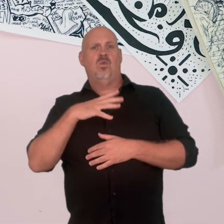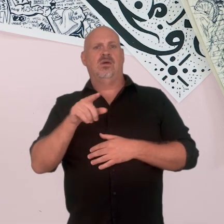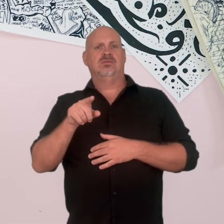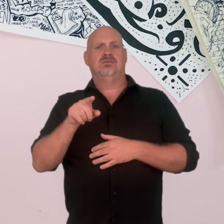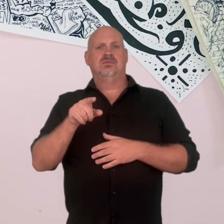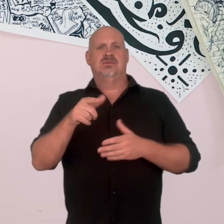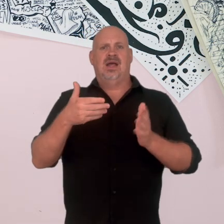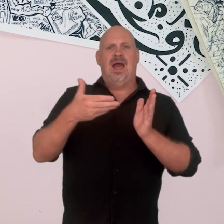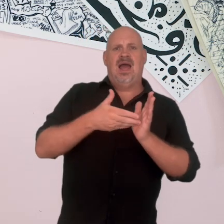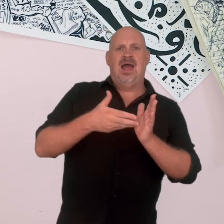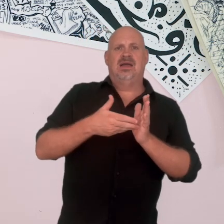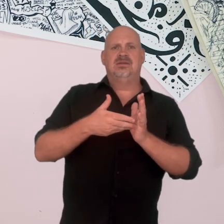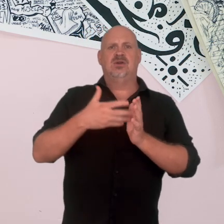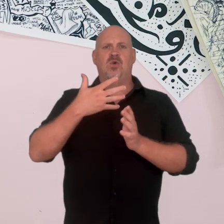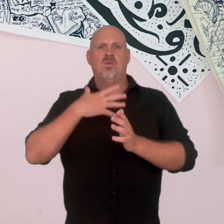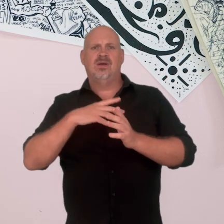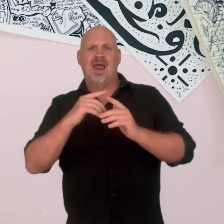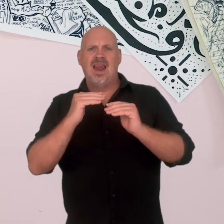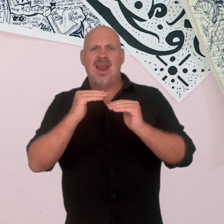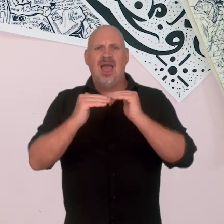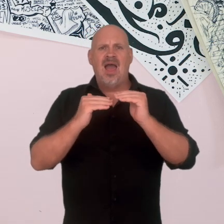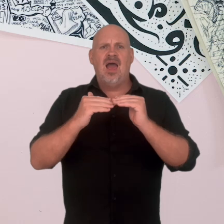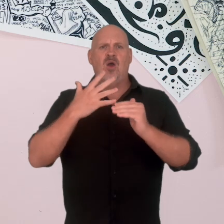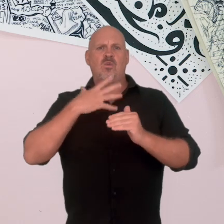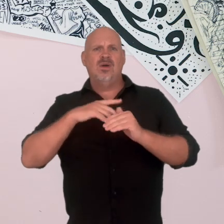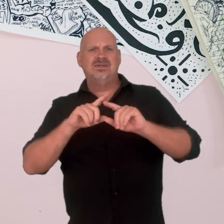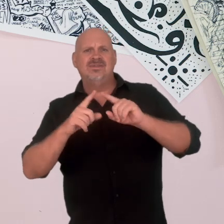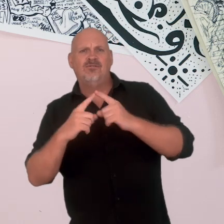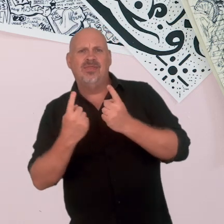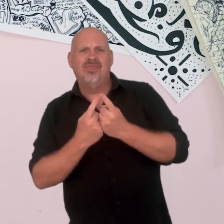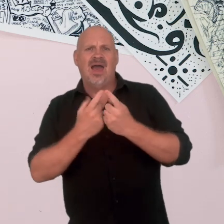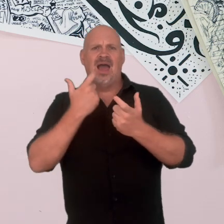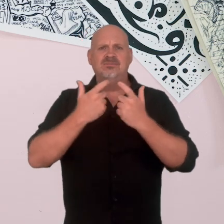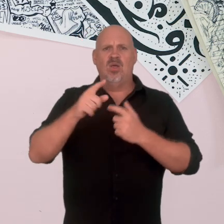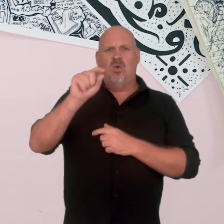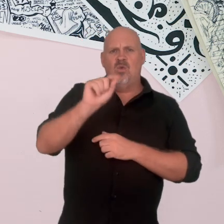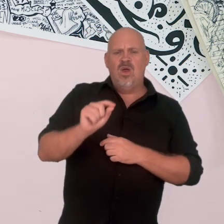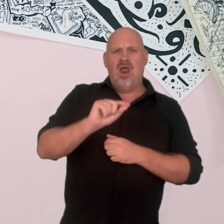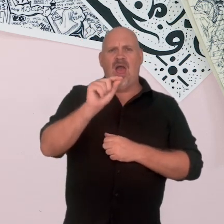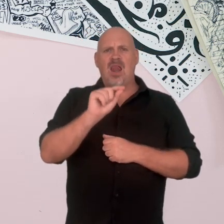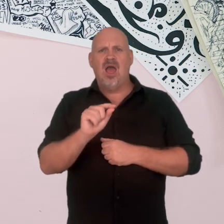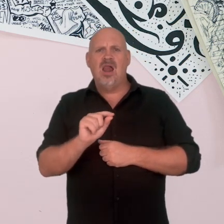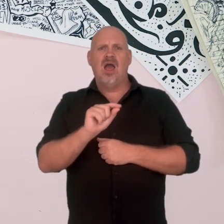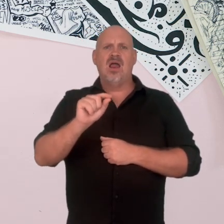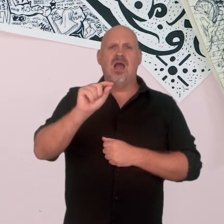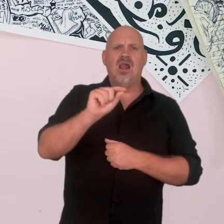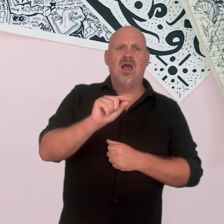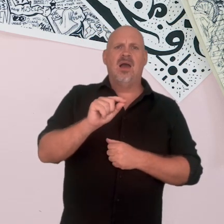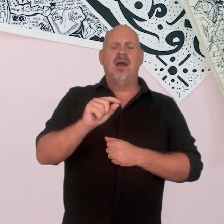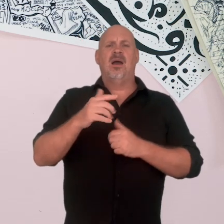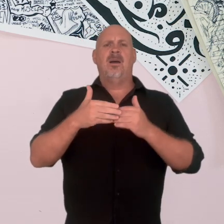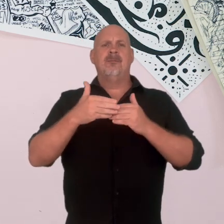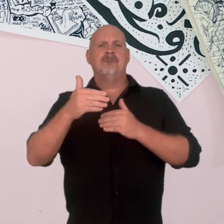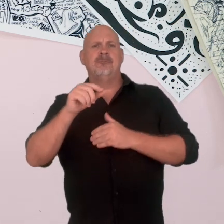have layers and you want to make it explore different things. So you go down the line and you make it more and more